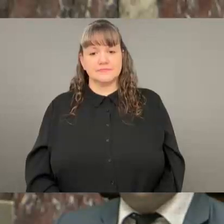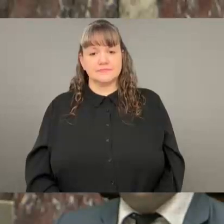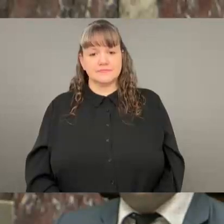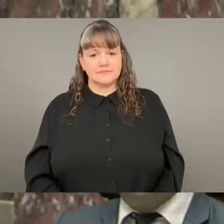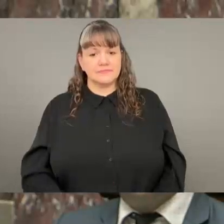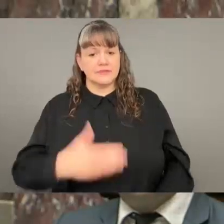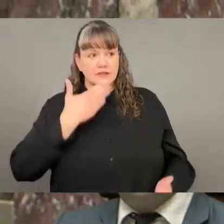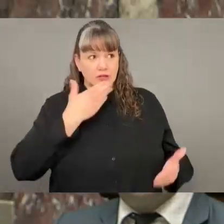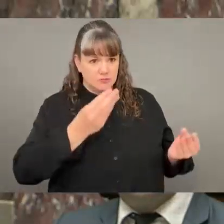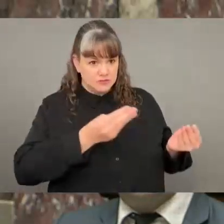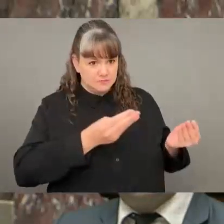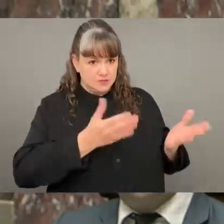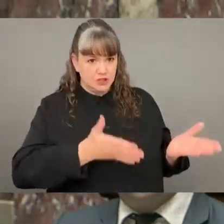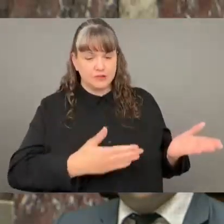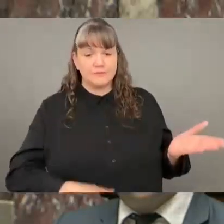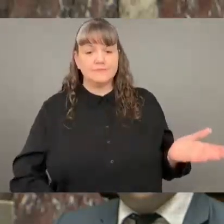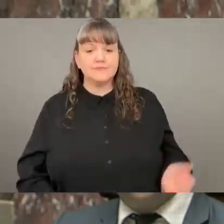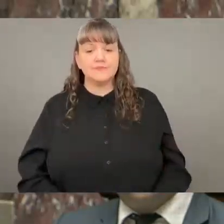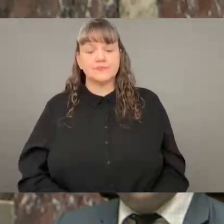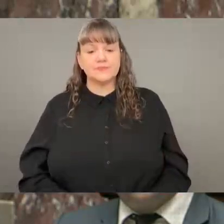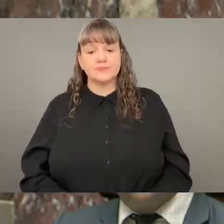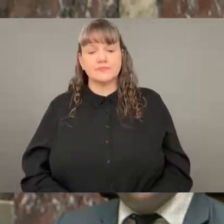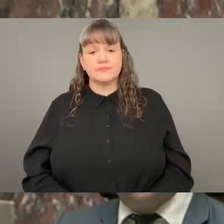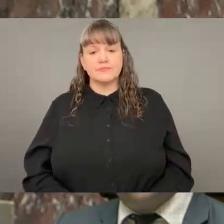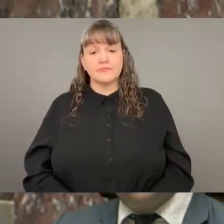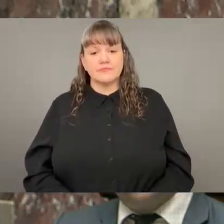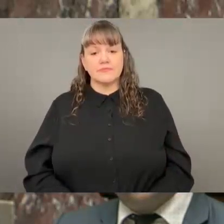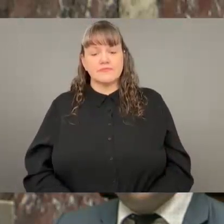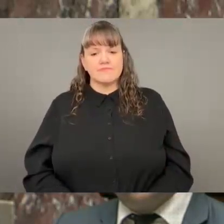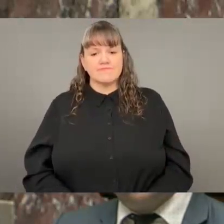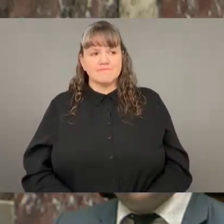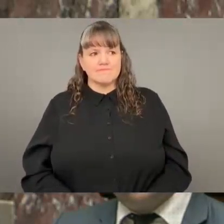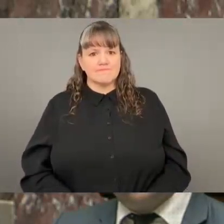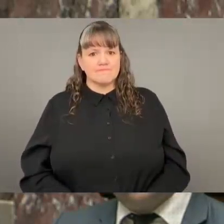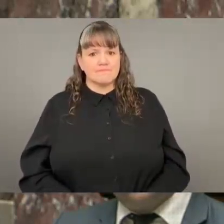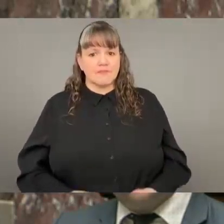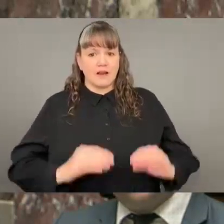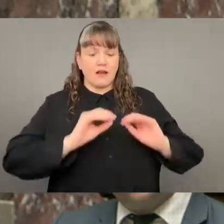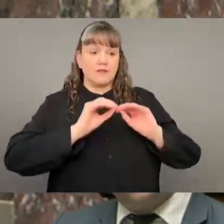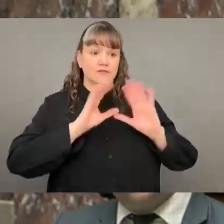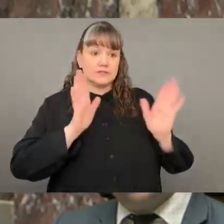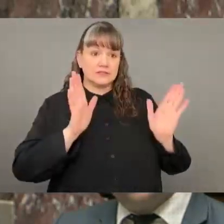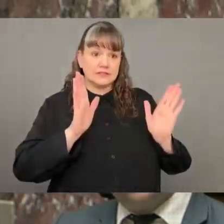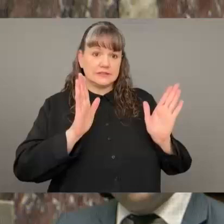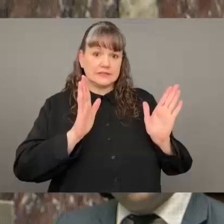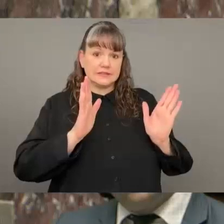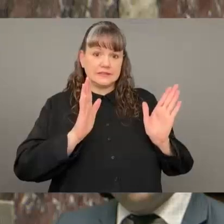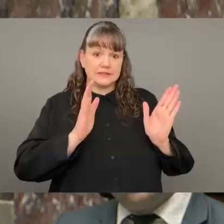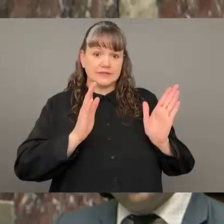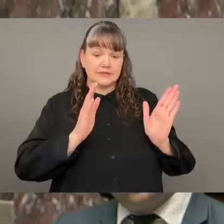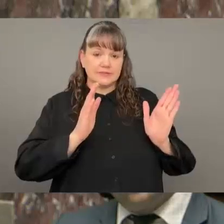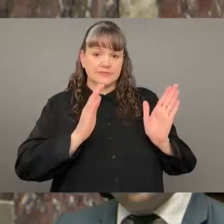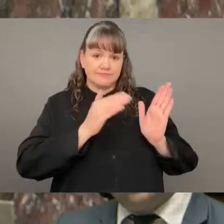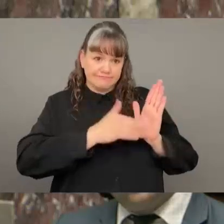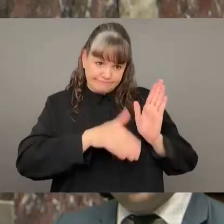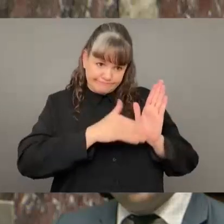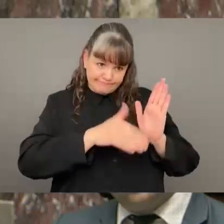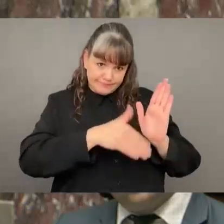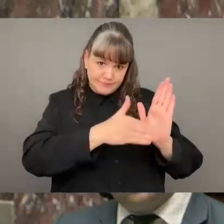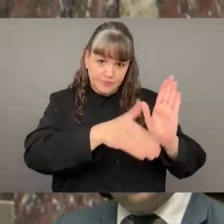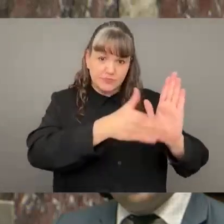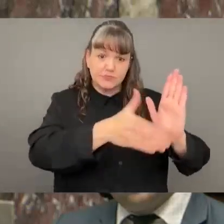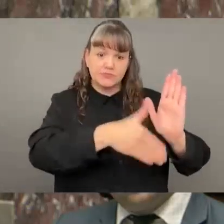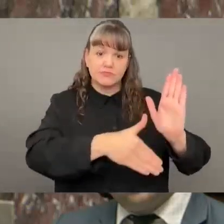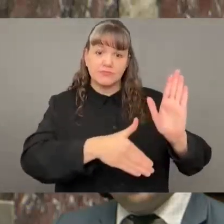It's become obviously repetitive to read the headlines here and accuse the government and